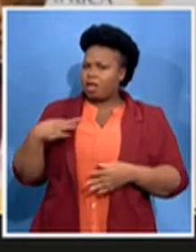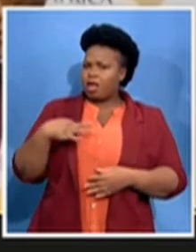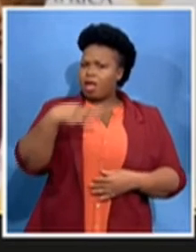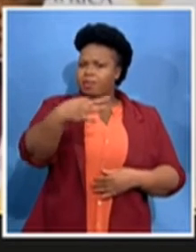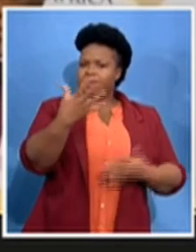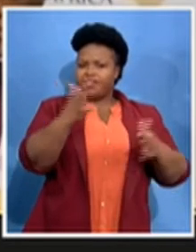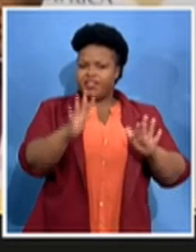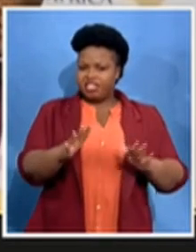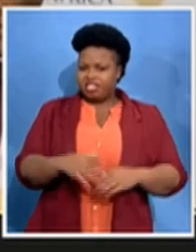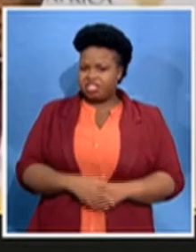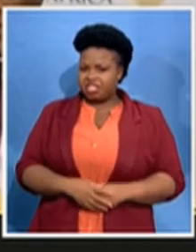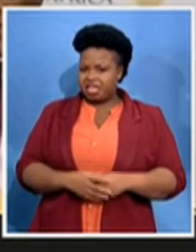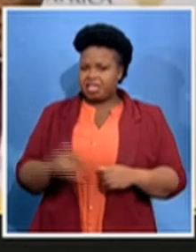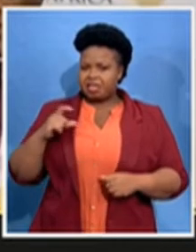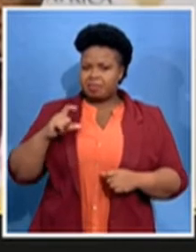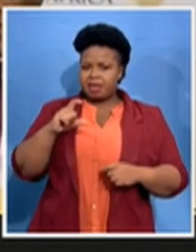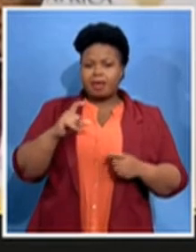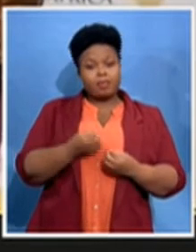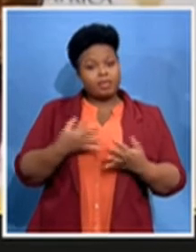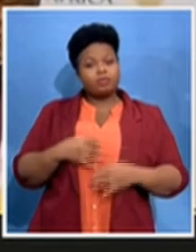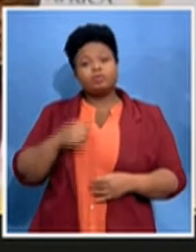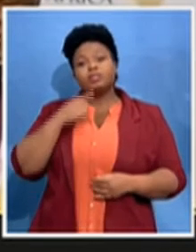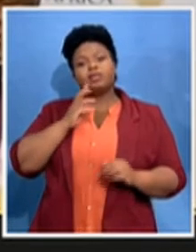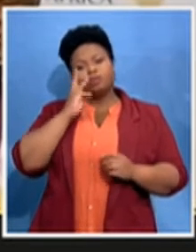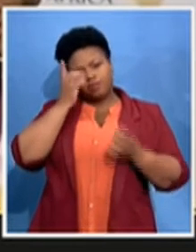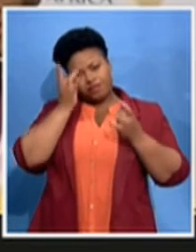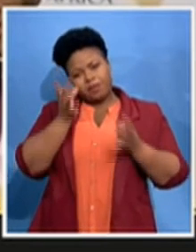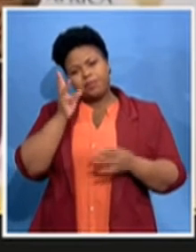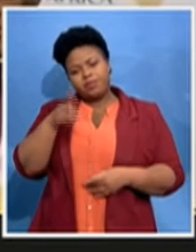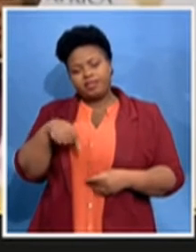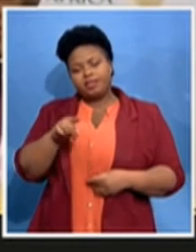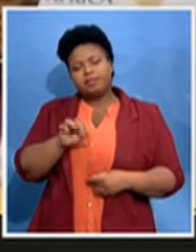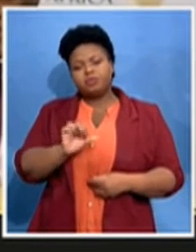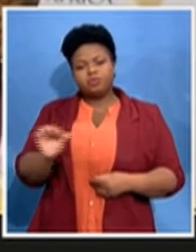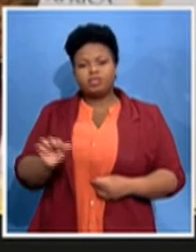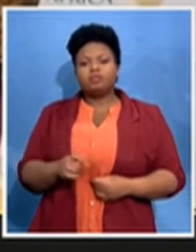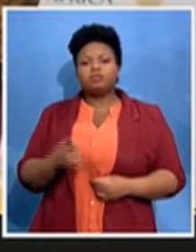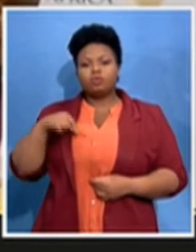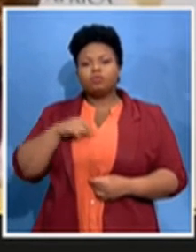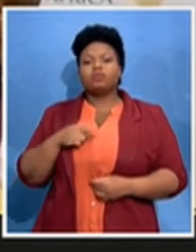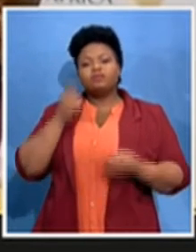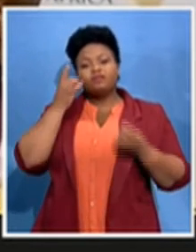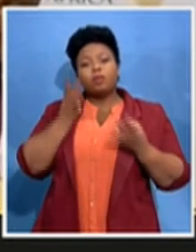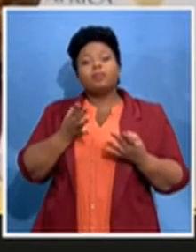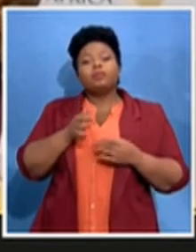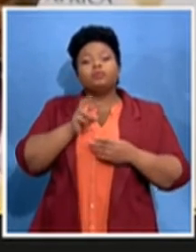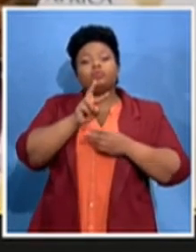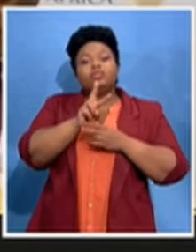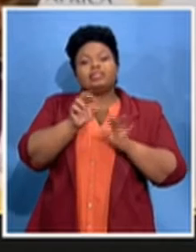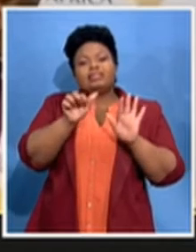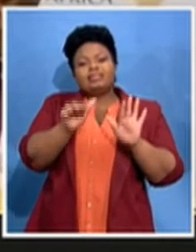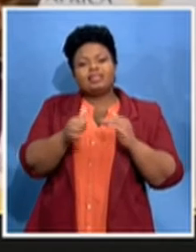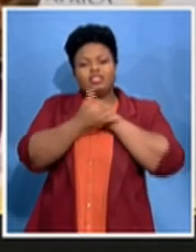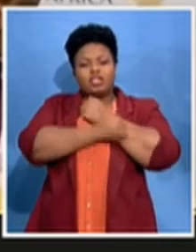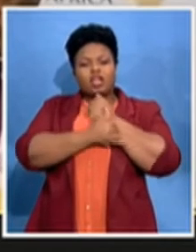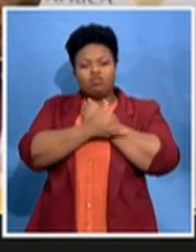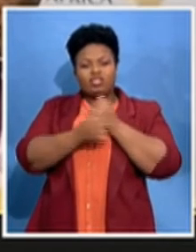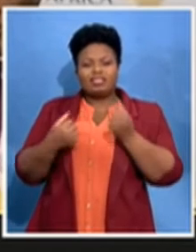come back to you this week, and we are here to say that 26 countries have submitted their applications,